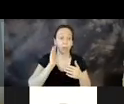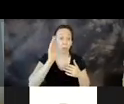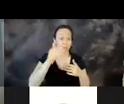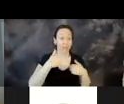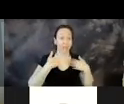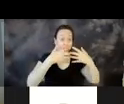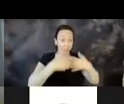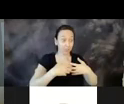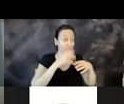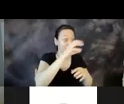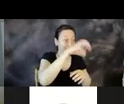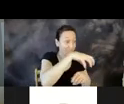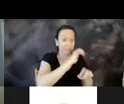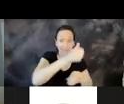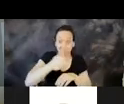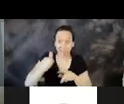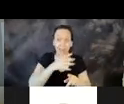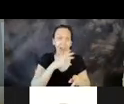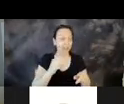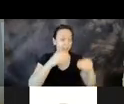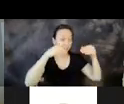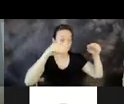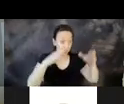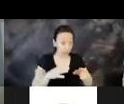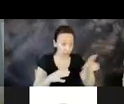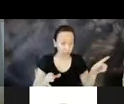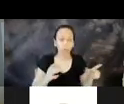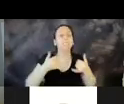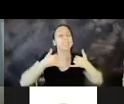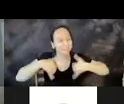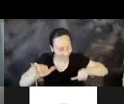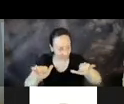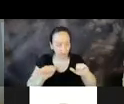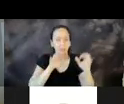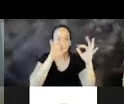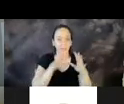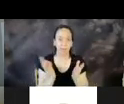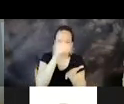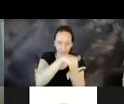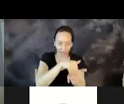will evaluate the resulting network annually against our goals and principles.